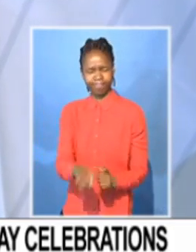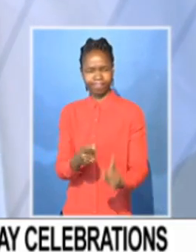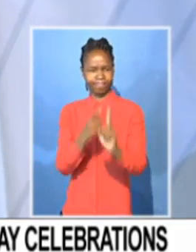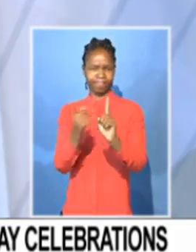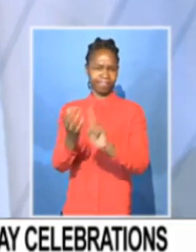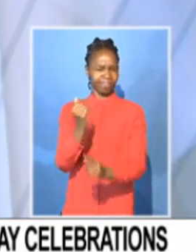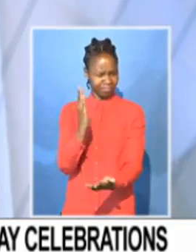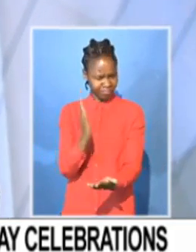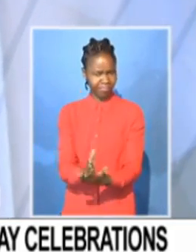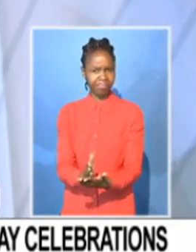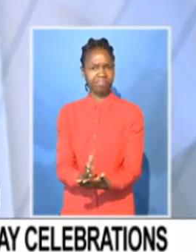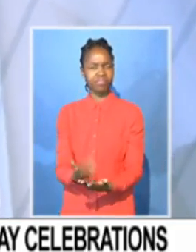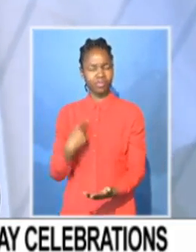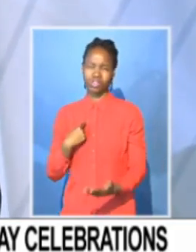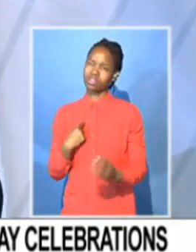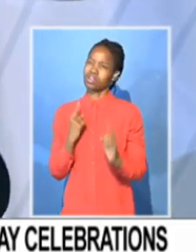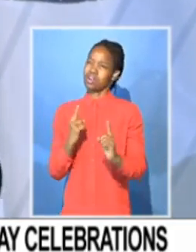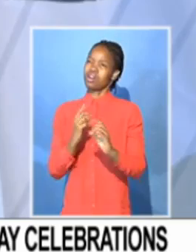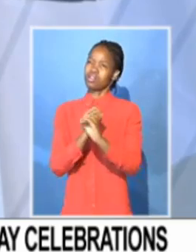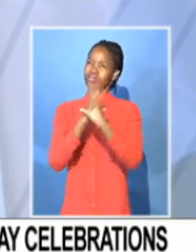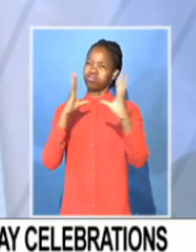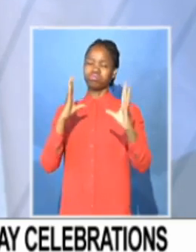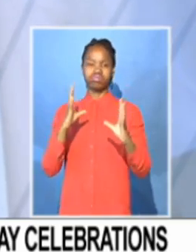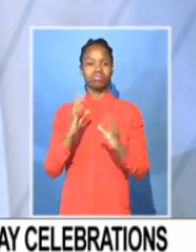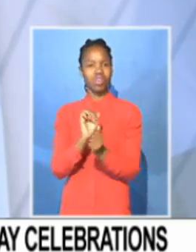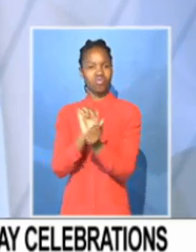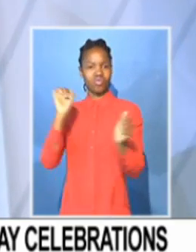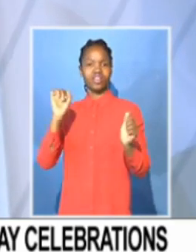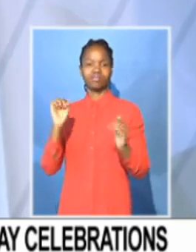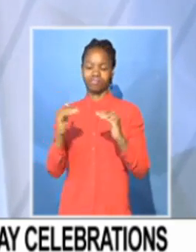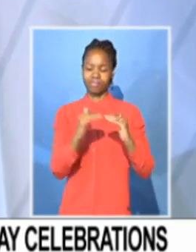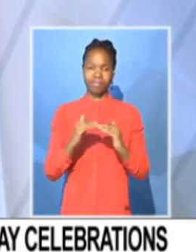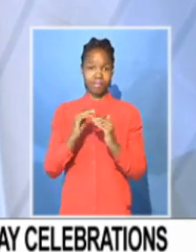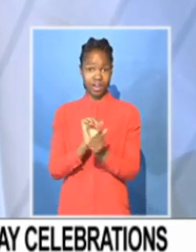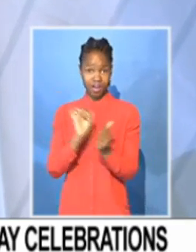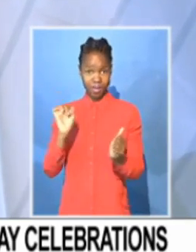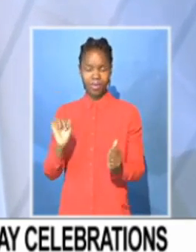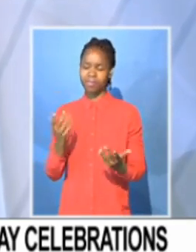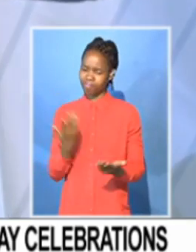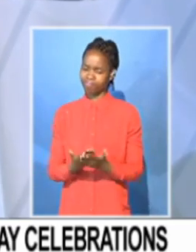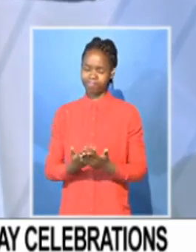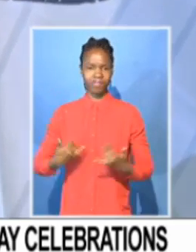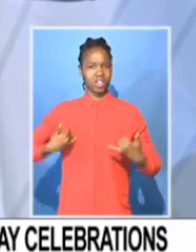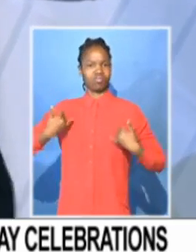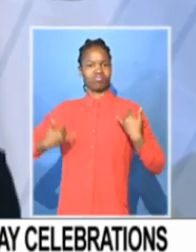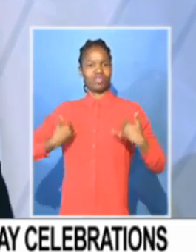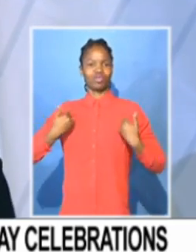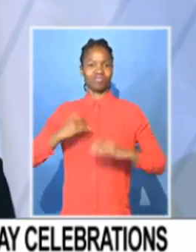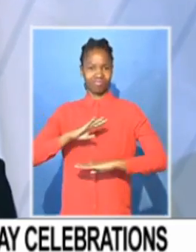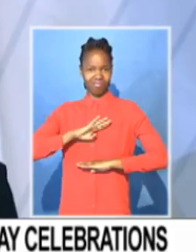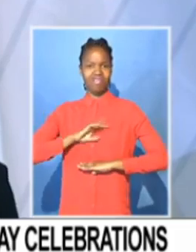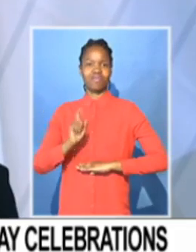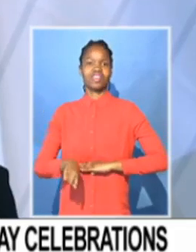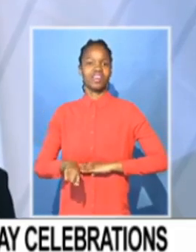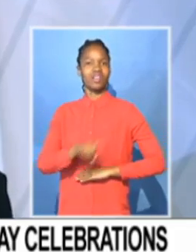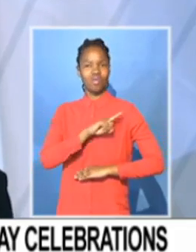the dividend of freedom and democracy can be enjoyed by women in